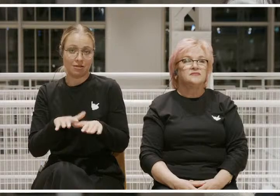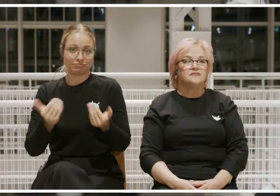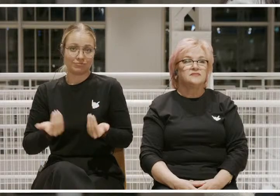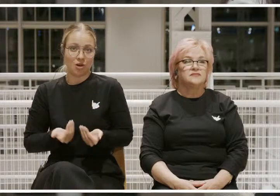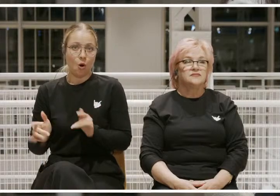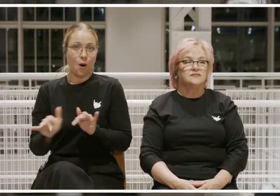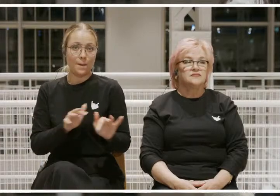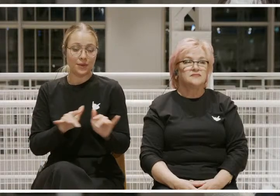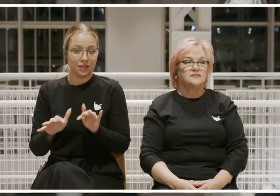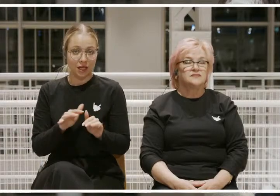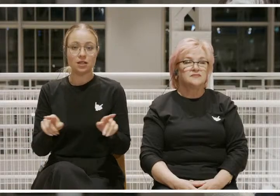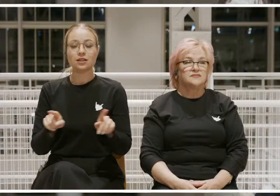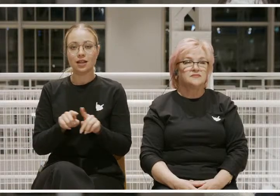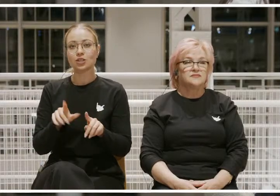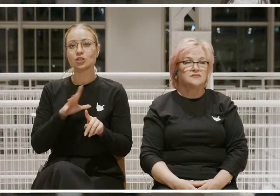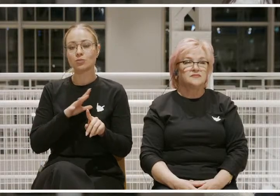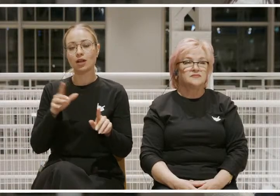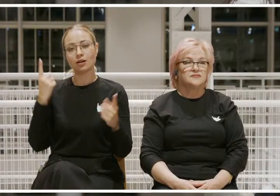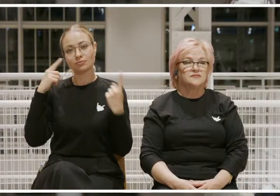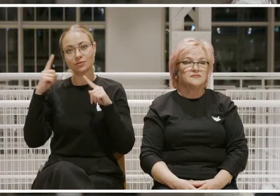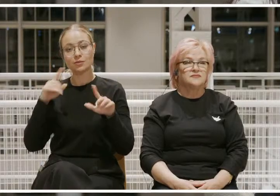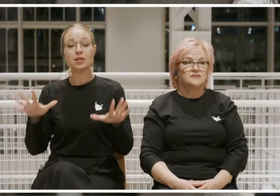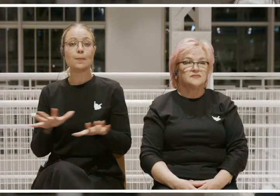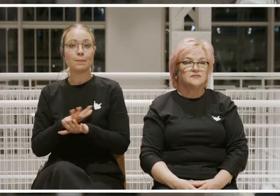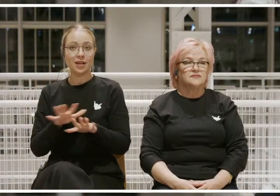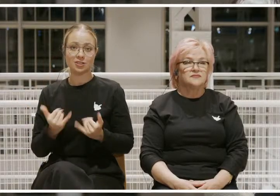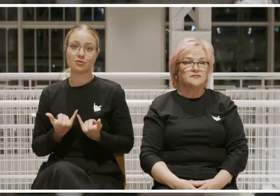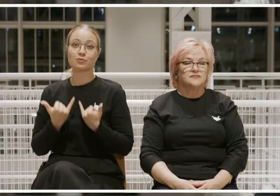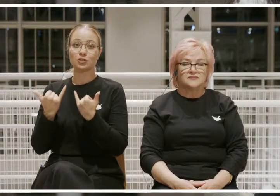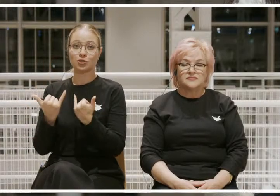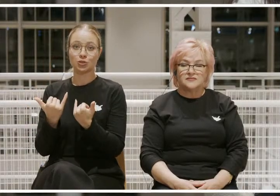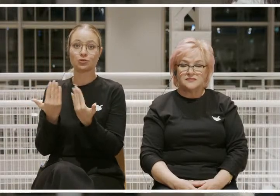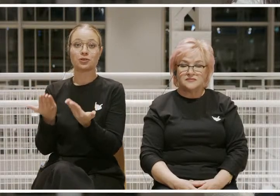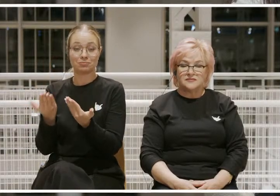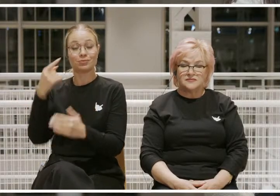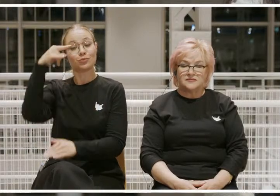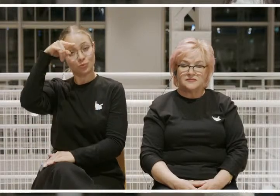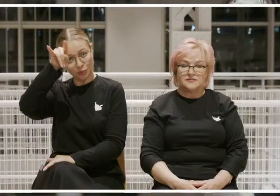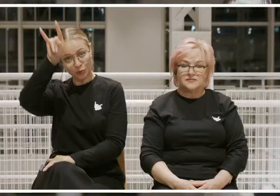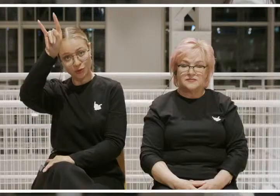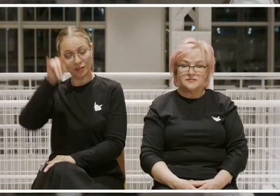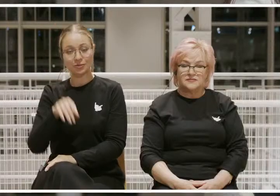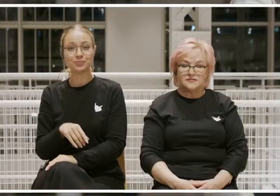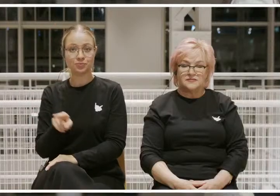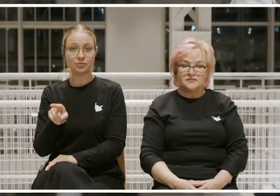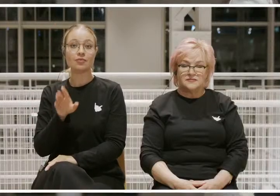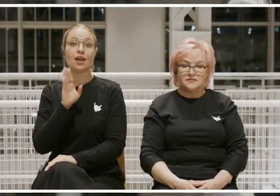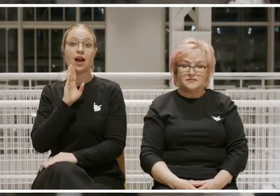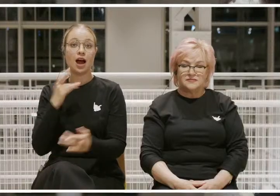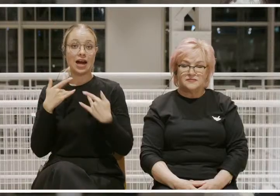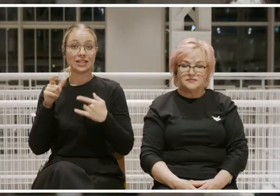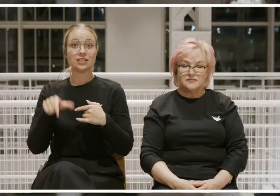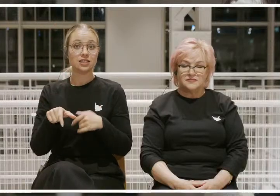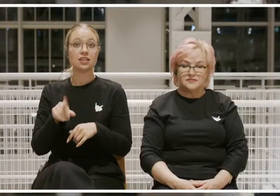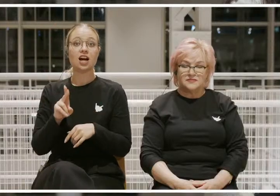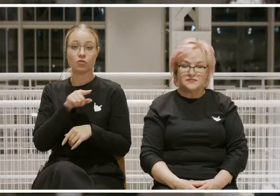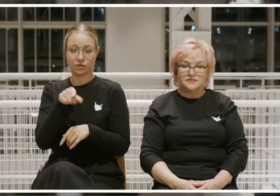an artist, which you saw on the video. So this was one of the, I think,